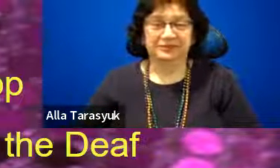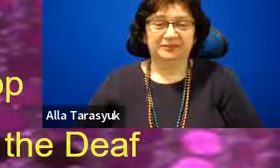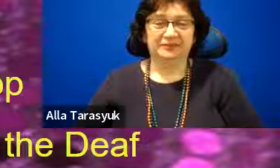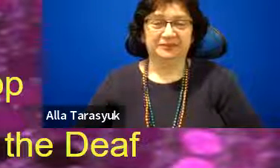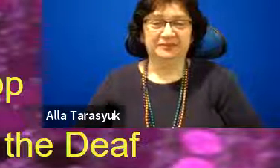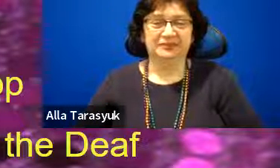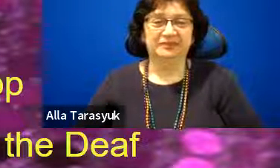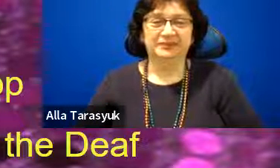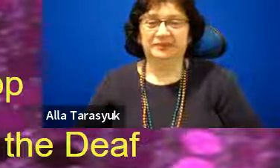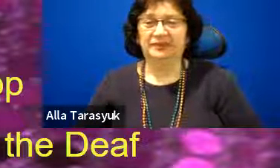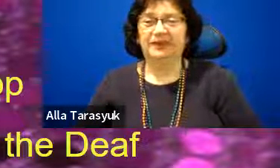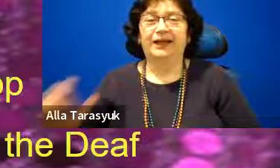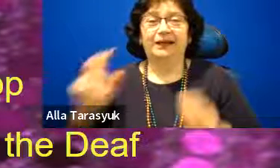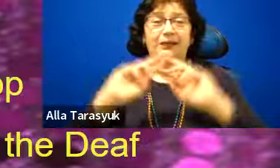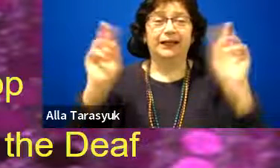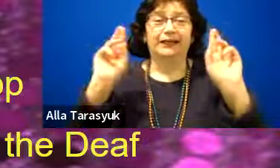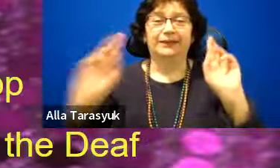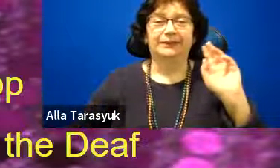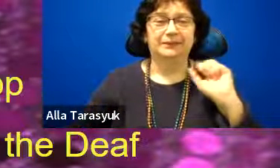can repeat anything you like.